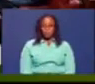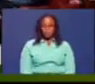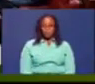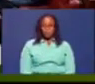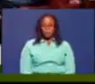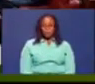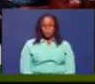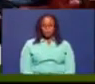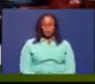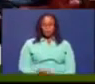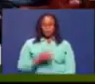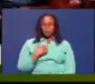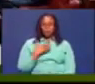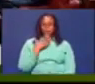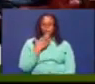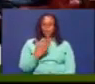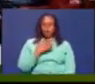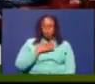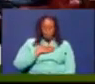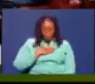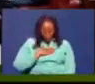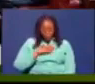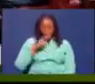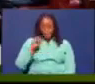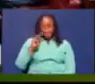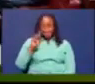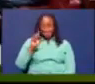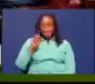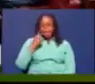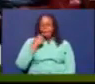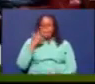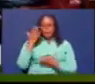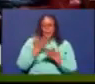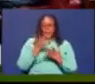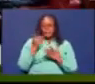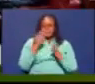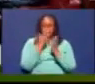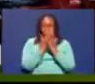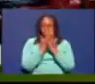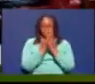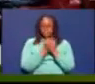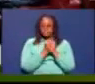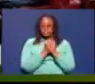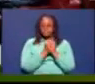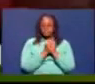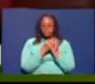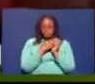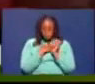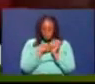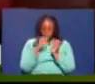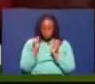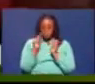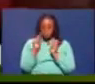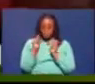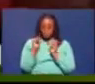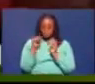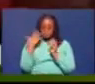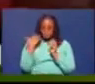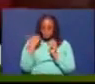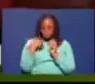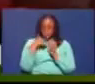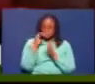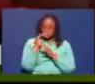this petition and Honorable Arati for asking for motion of adjournment, because that significance,